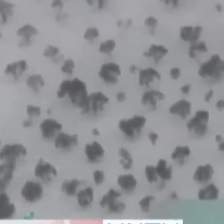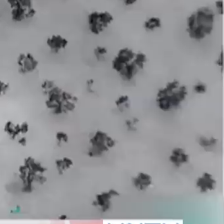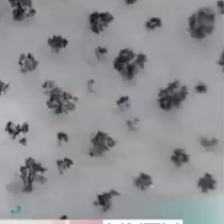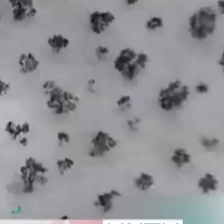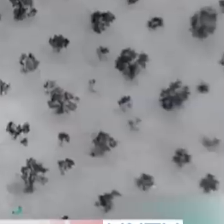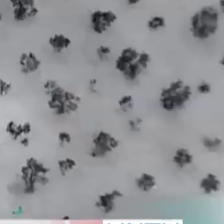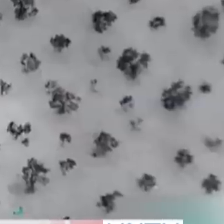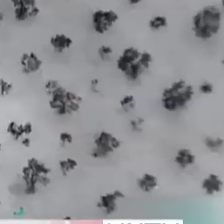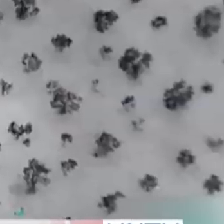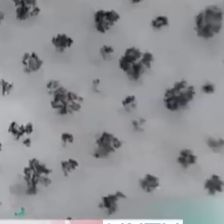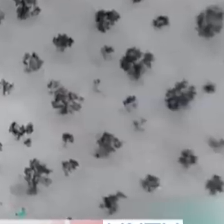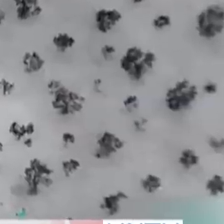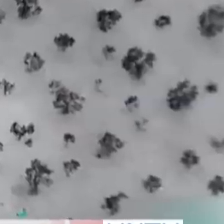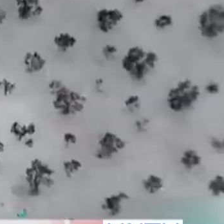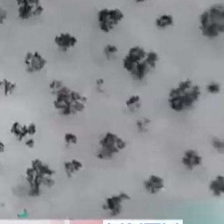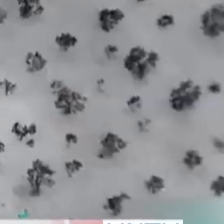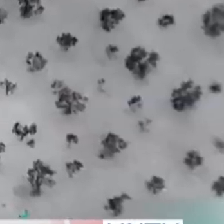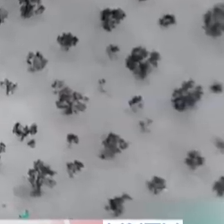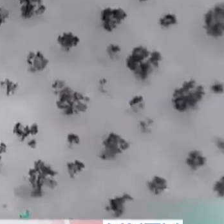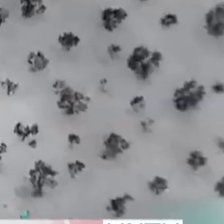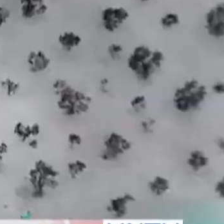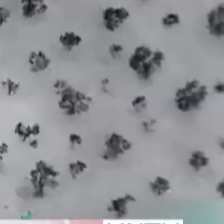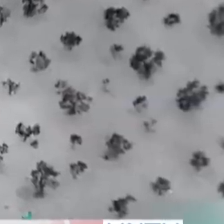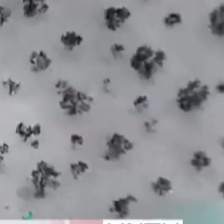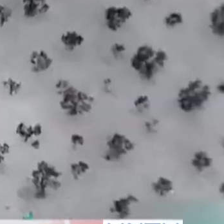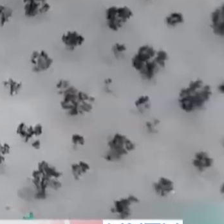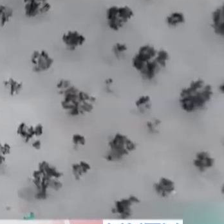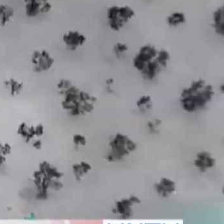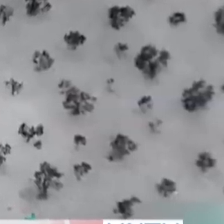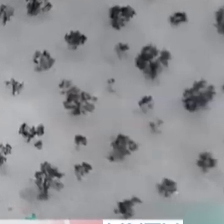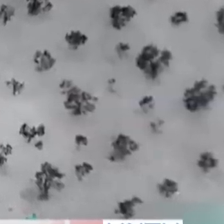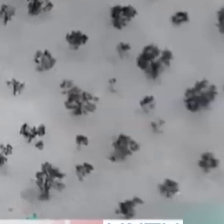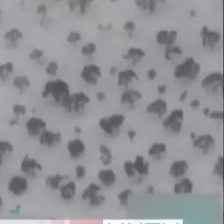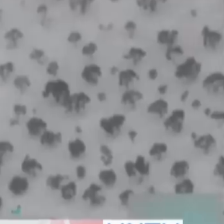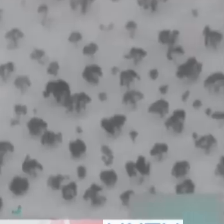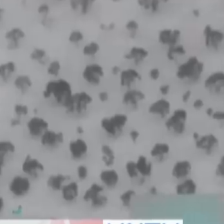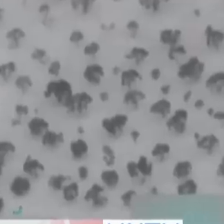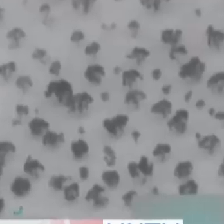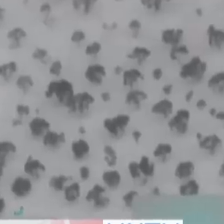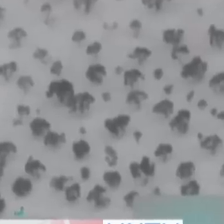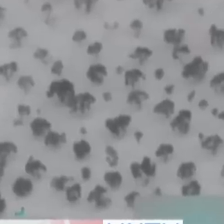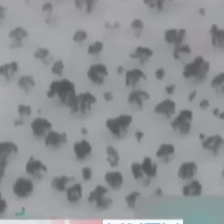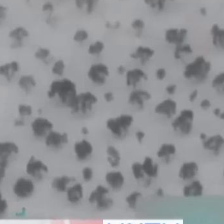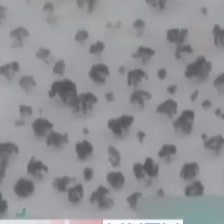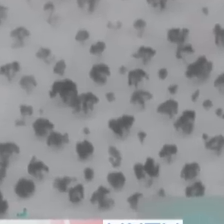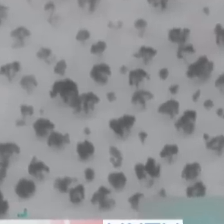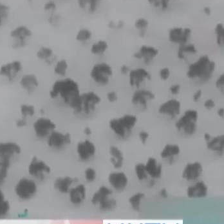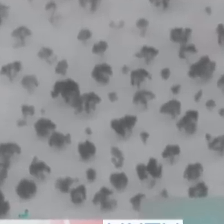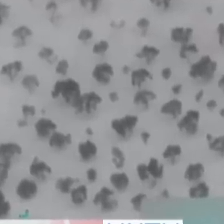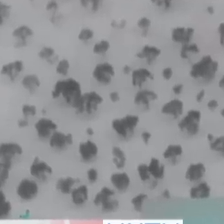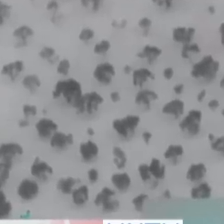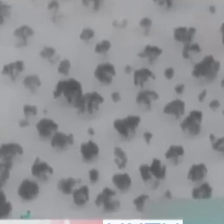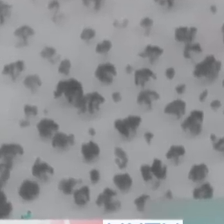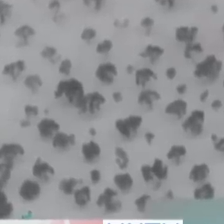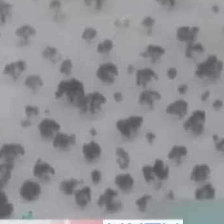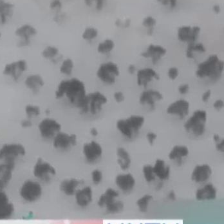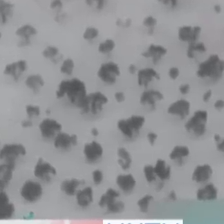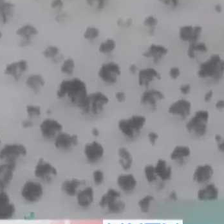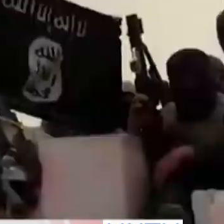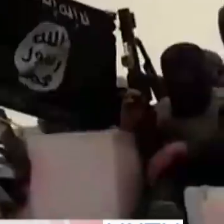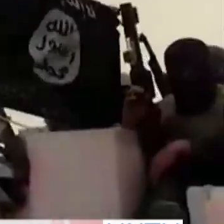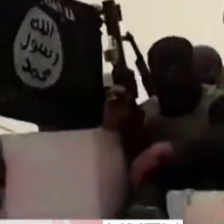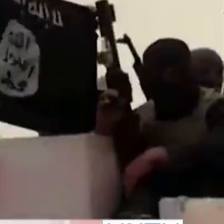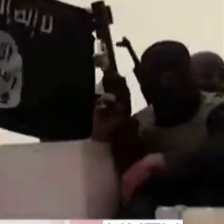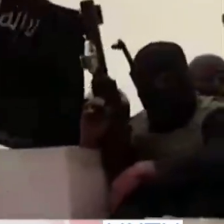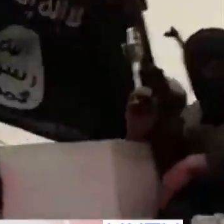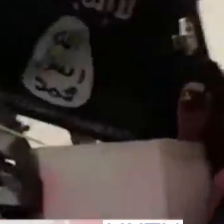counterterrorism operation and that the leader of the Islamic State group Abu Ibrahim al-Hashimi al-Qurashi was killed during an overnight